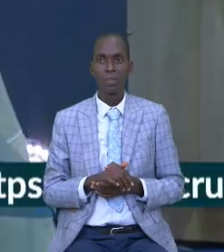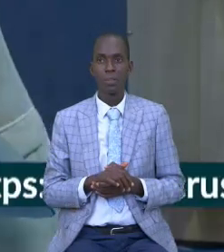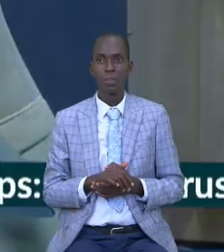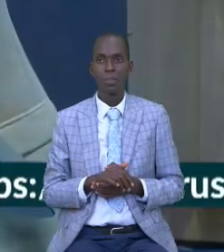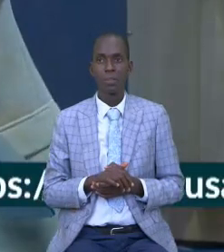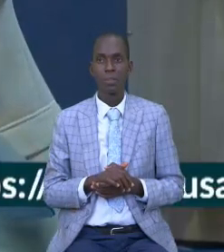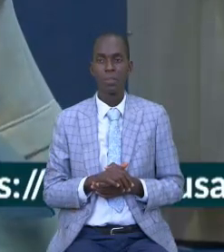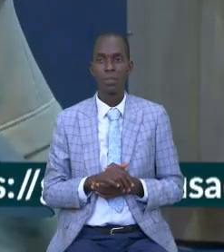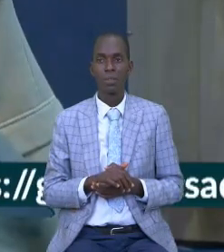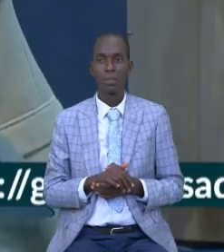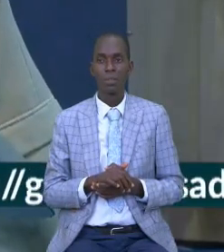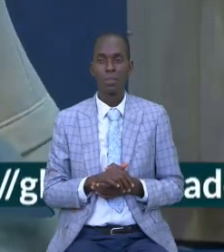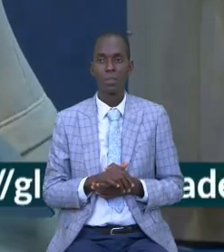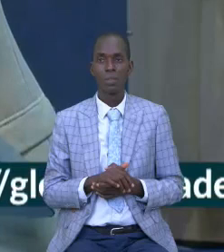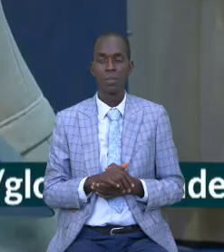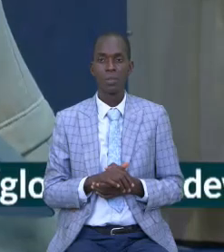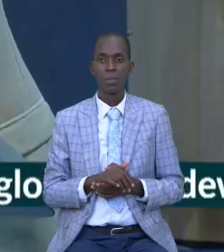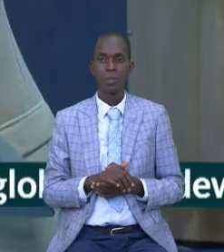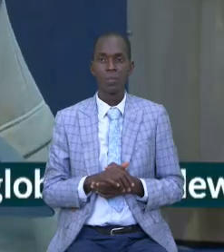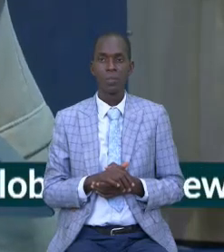On my extreme left,